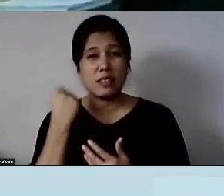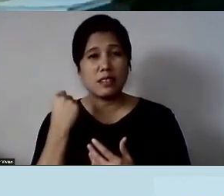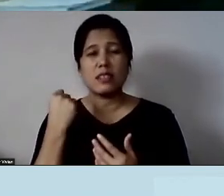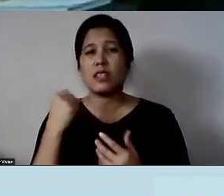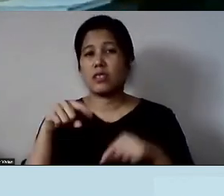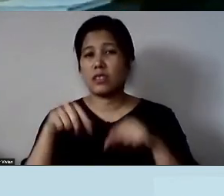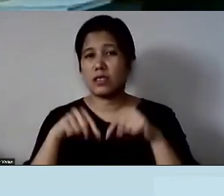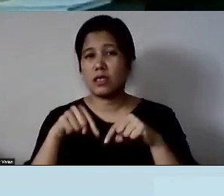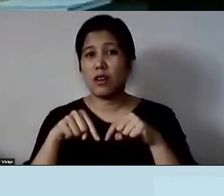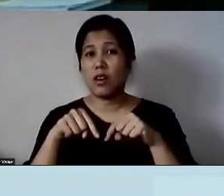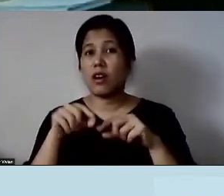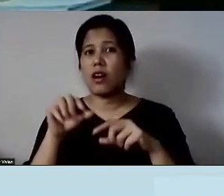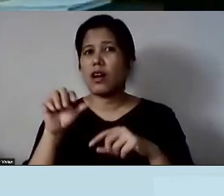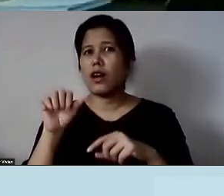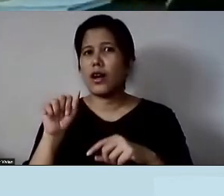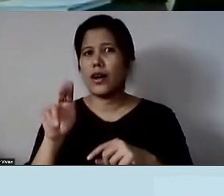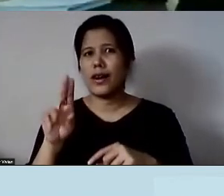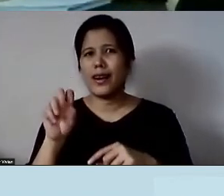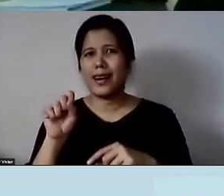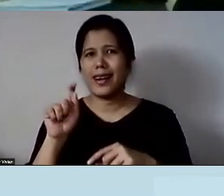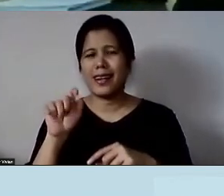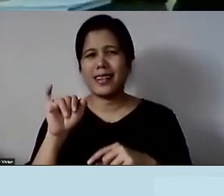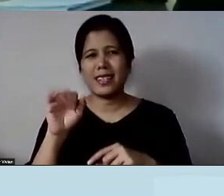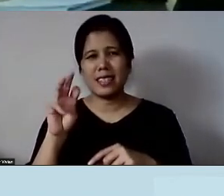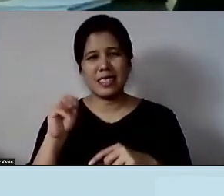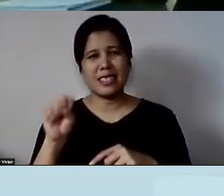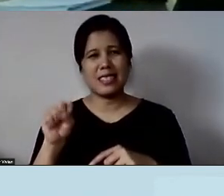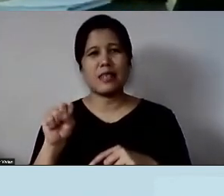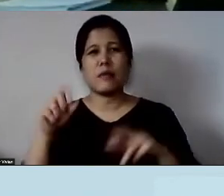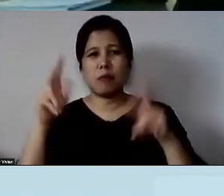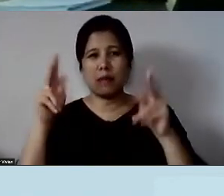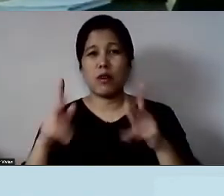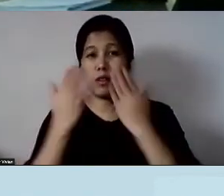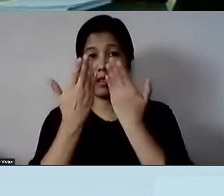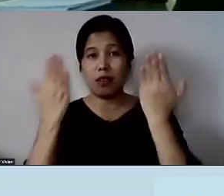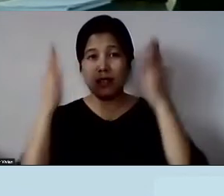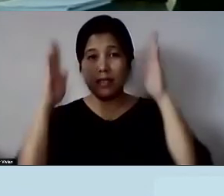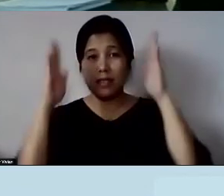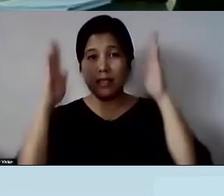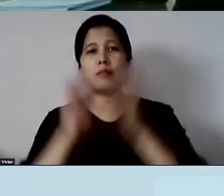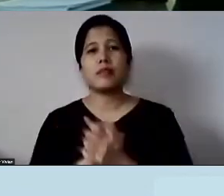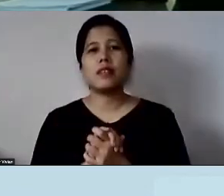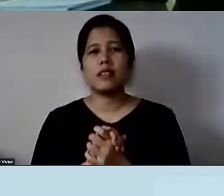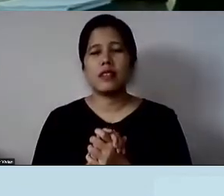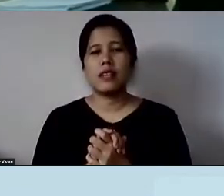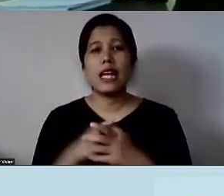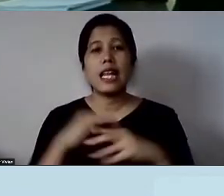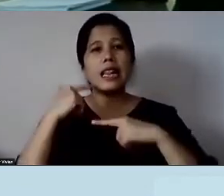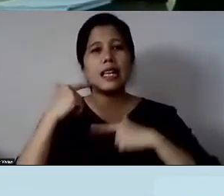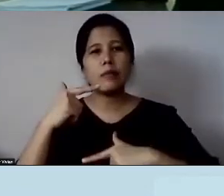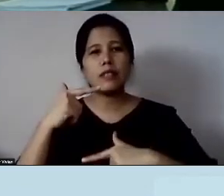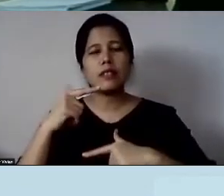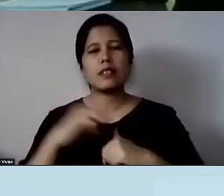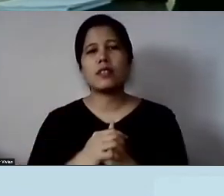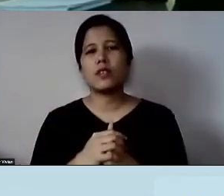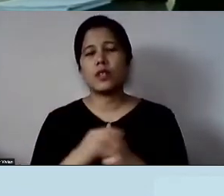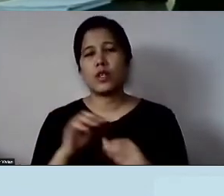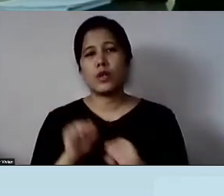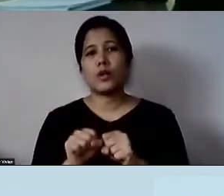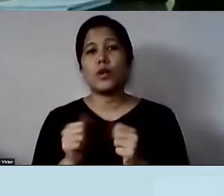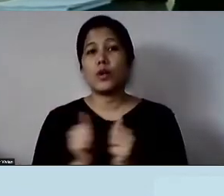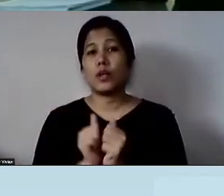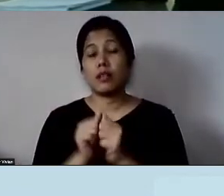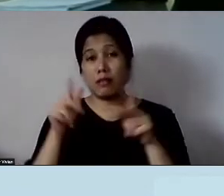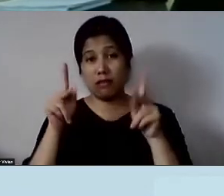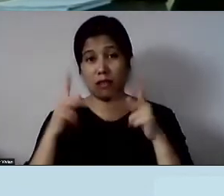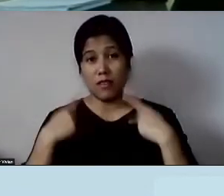this mean autistic people are not recognized as persons with disabilities, or is the term PWD limited to people with physical disabilities?" So